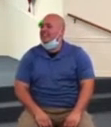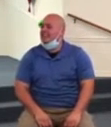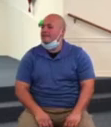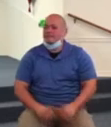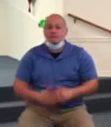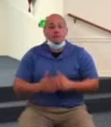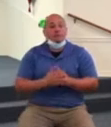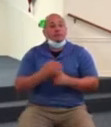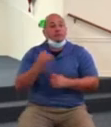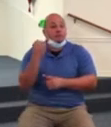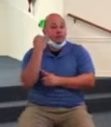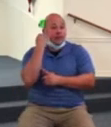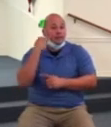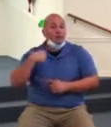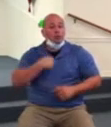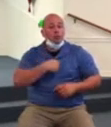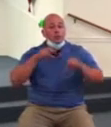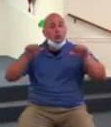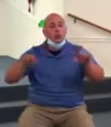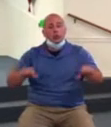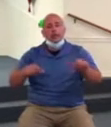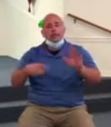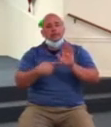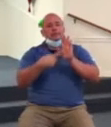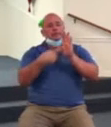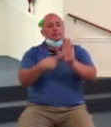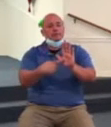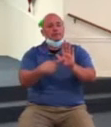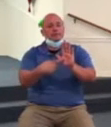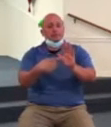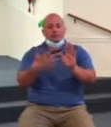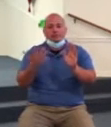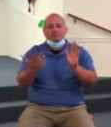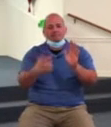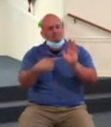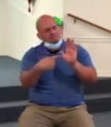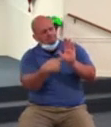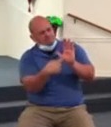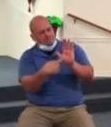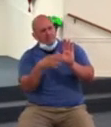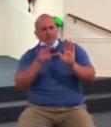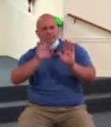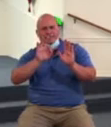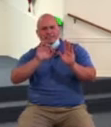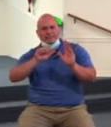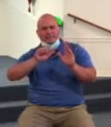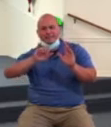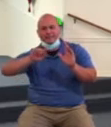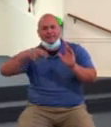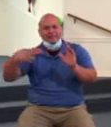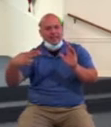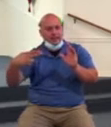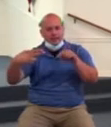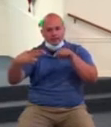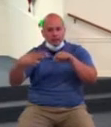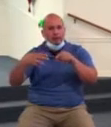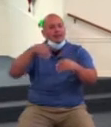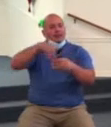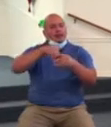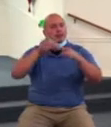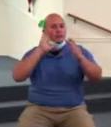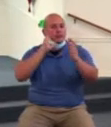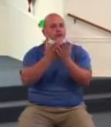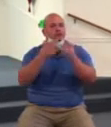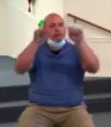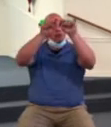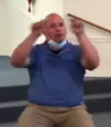If we could portray faith in a picture, what